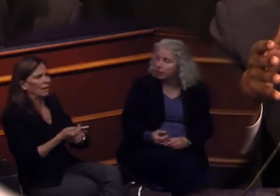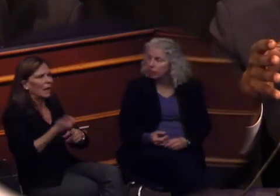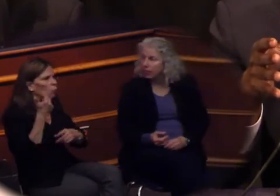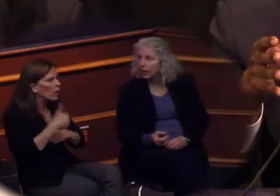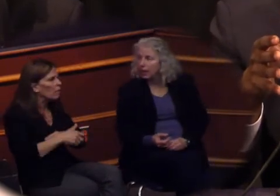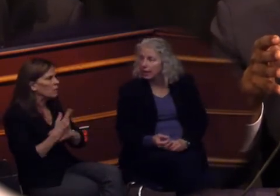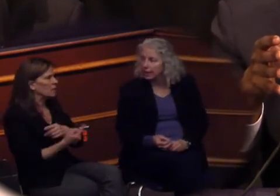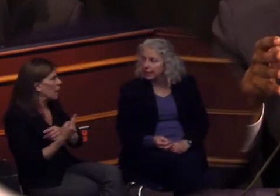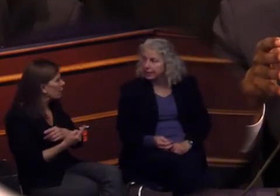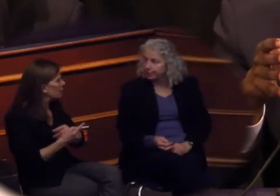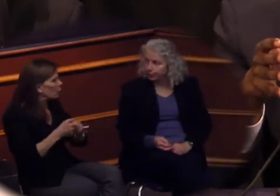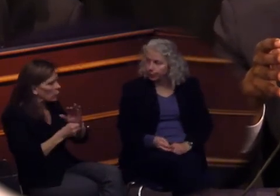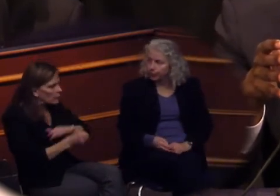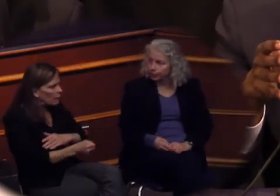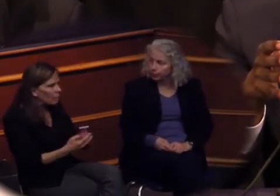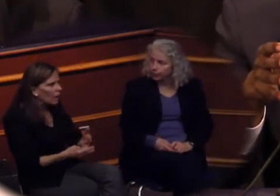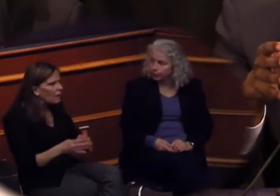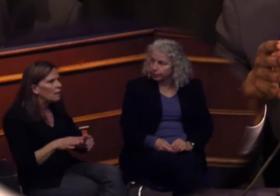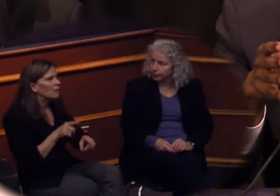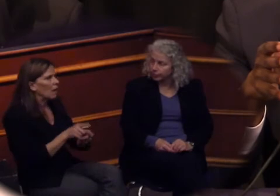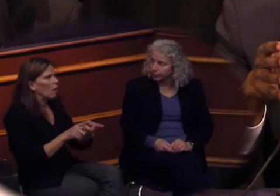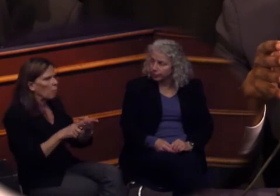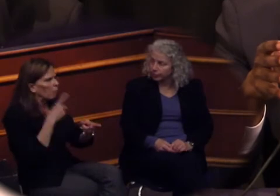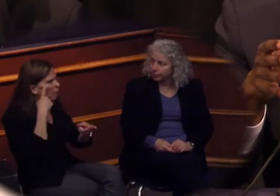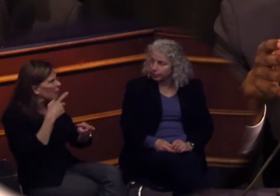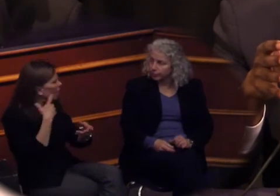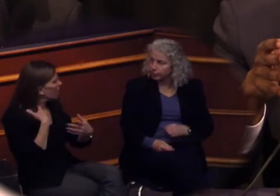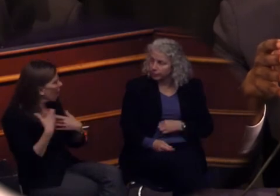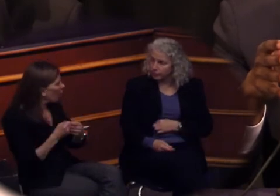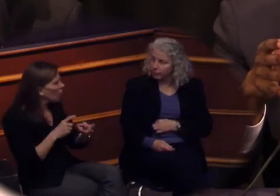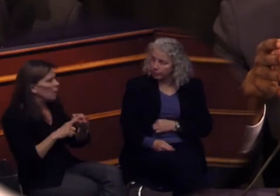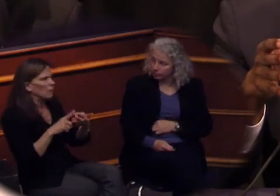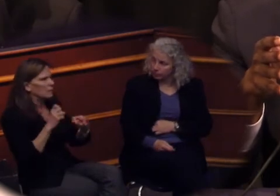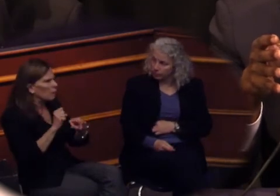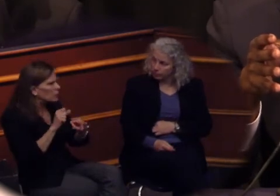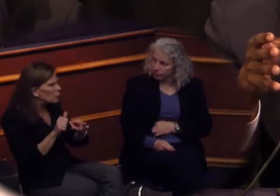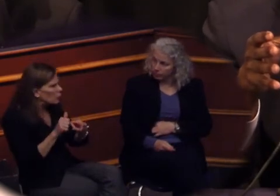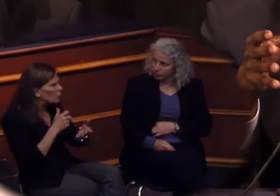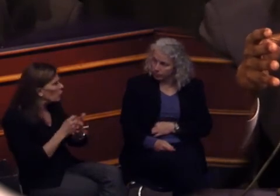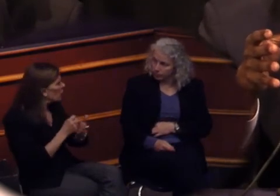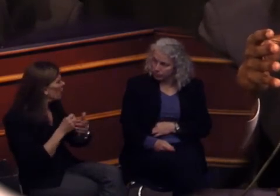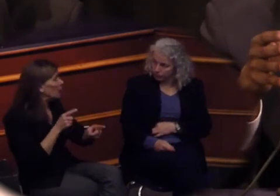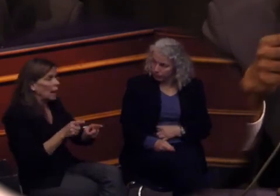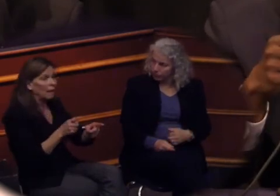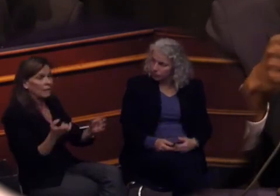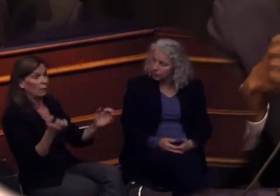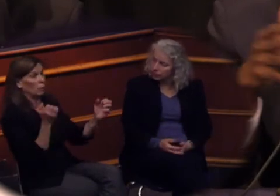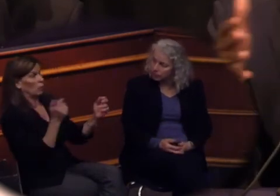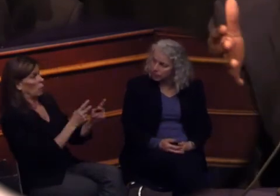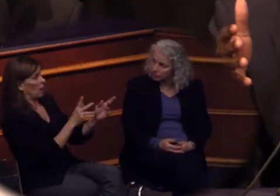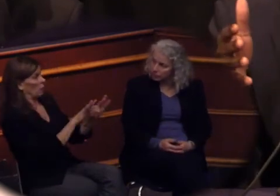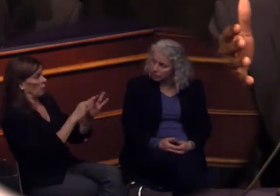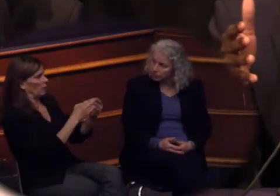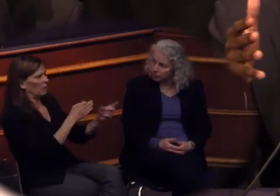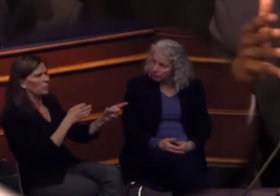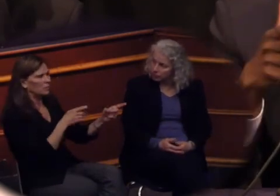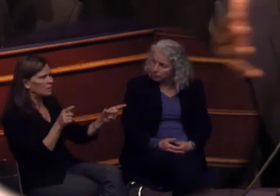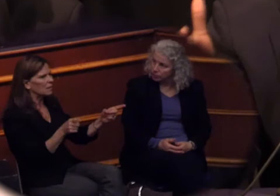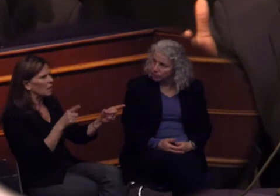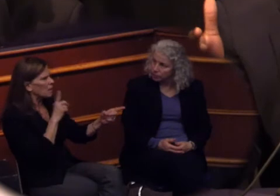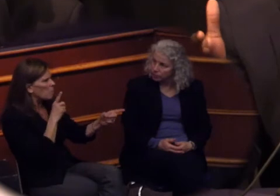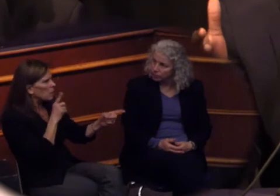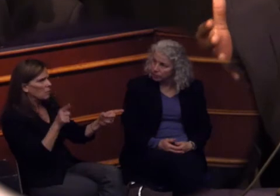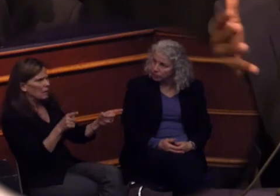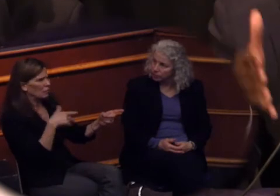issues. And then when people do get and reenter and connecting people with their families, and then when people do reenter, we need to make sure they're